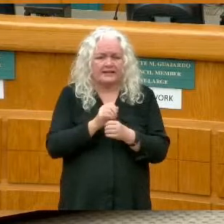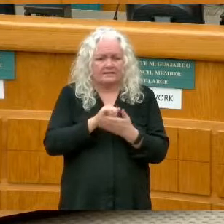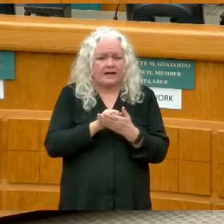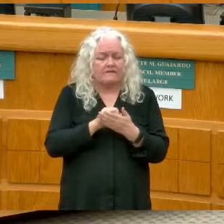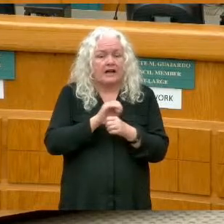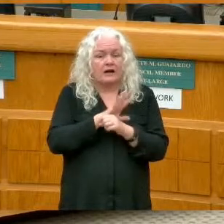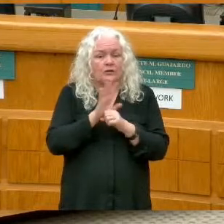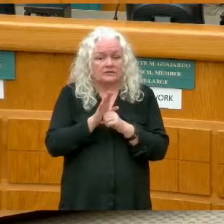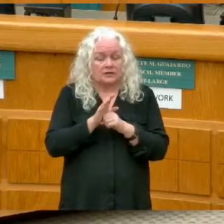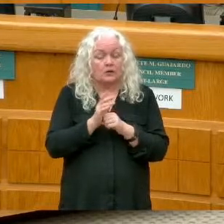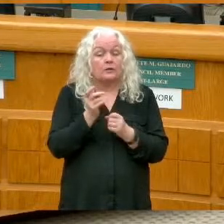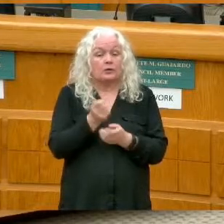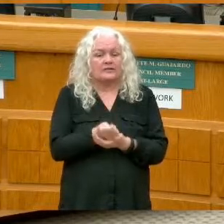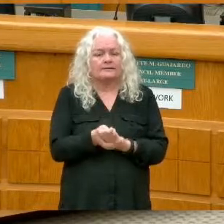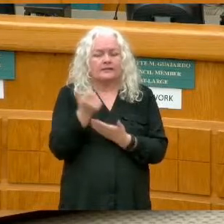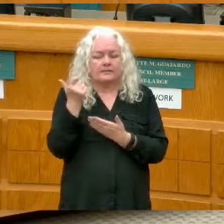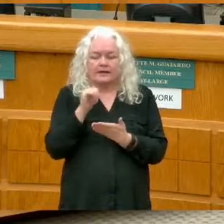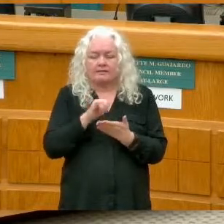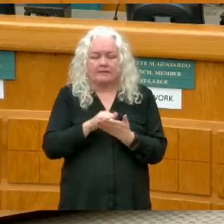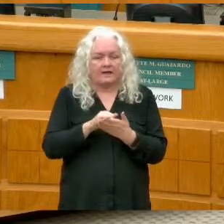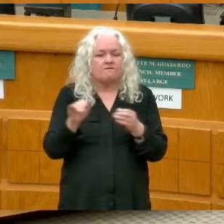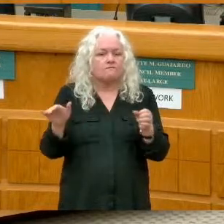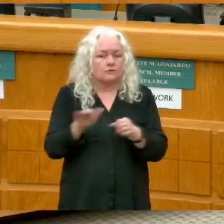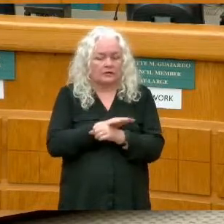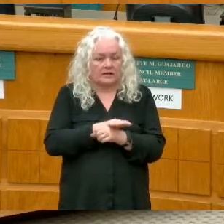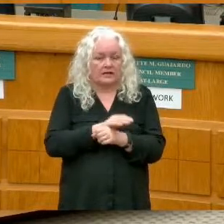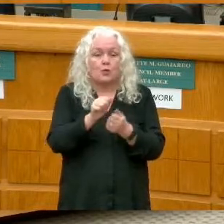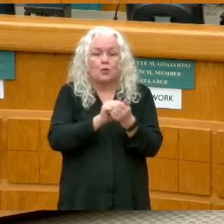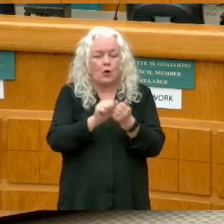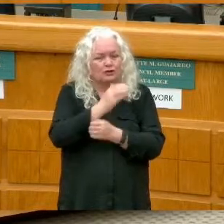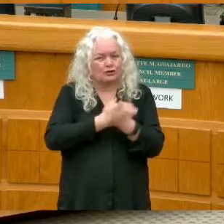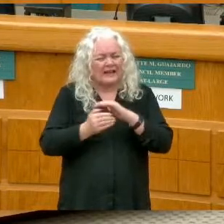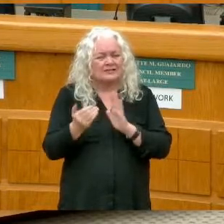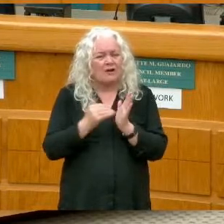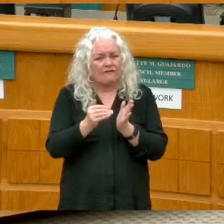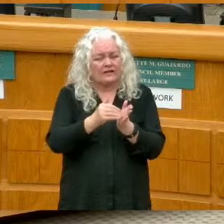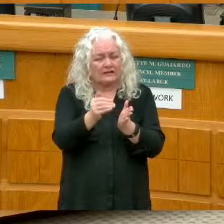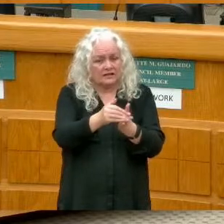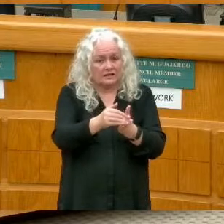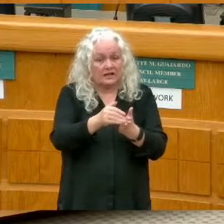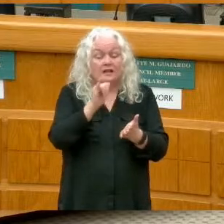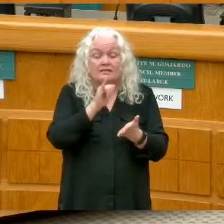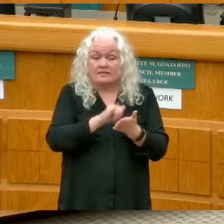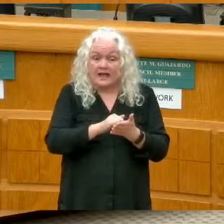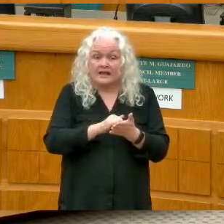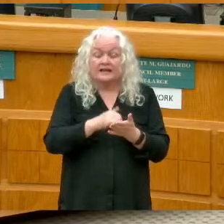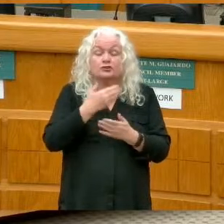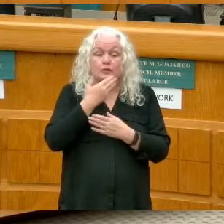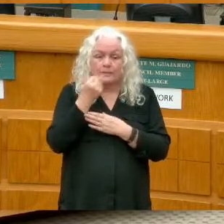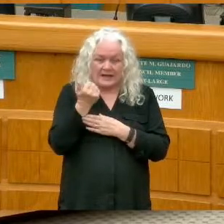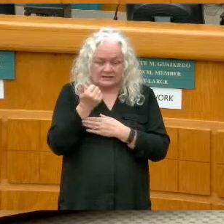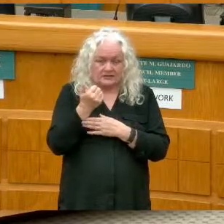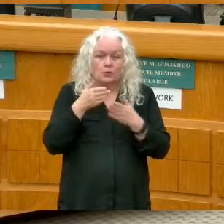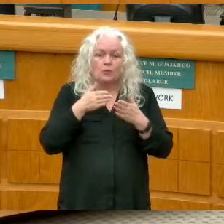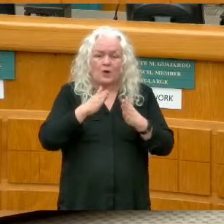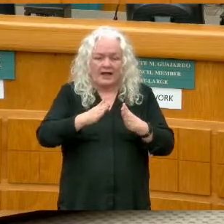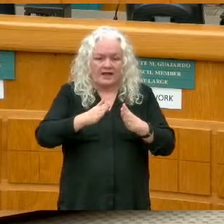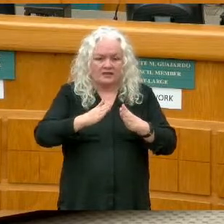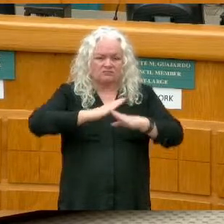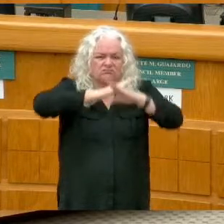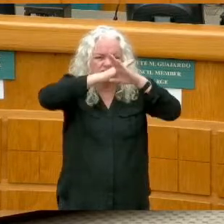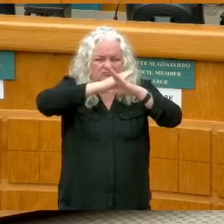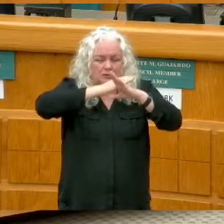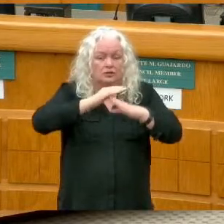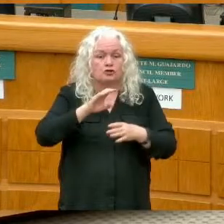the goal of eliminating it completely. Wash your hands often. This is going to be your best defense in fighting off